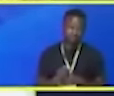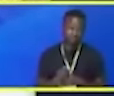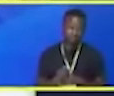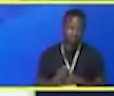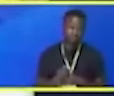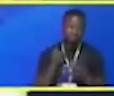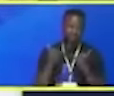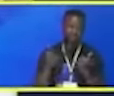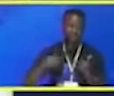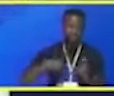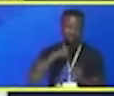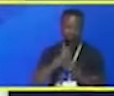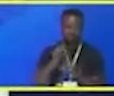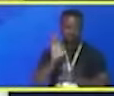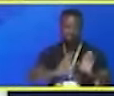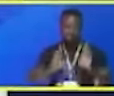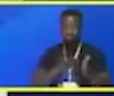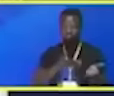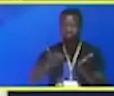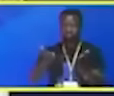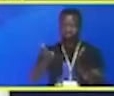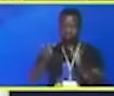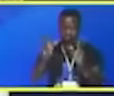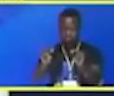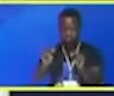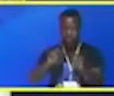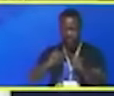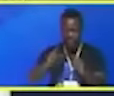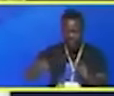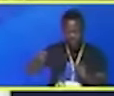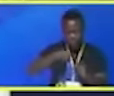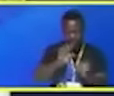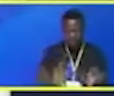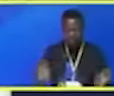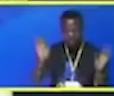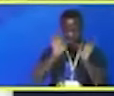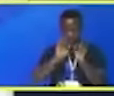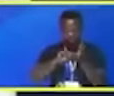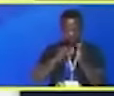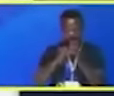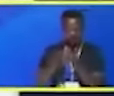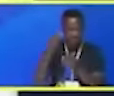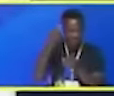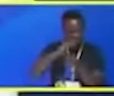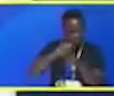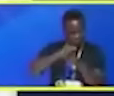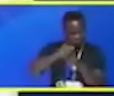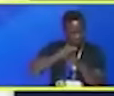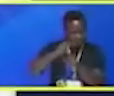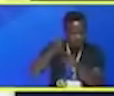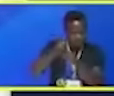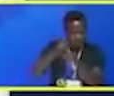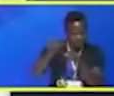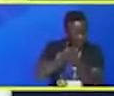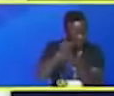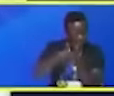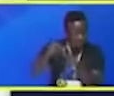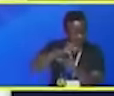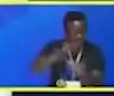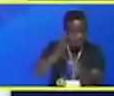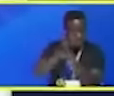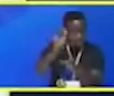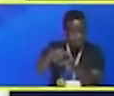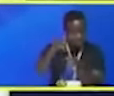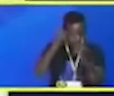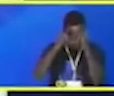Now, I'm not here to make trouble, but it's important we give ourselves a renewed orientation about the concept of faith.